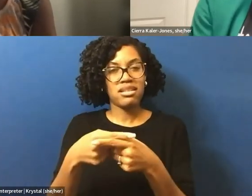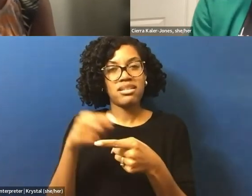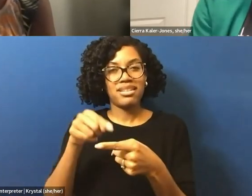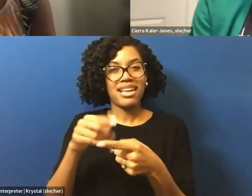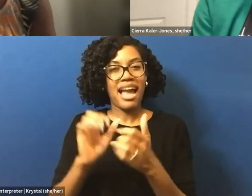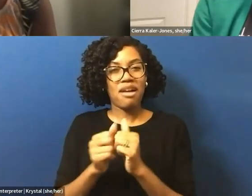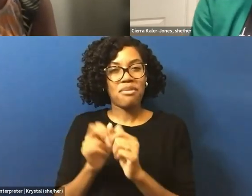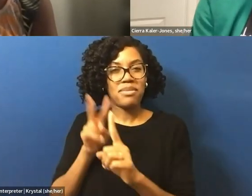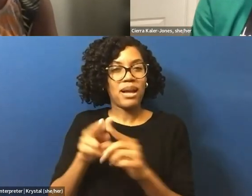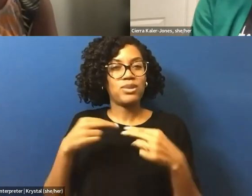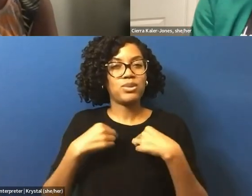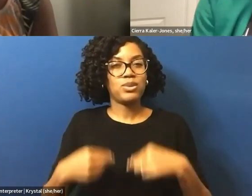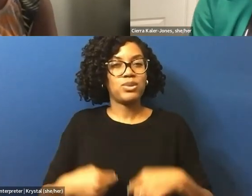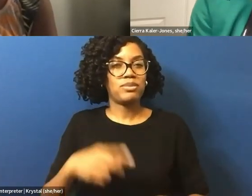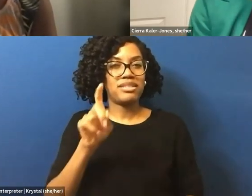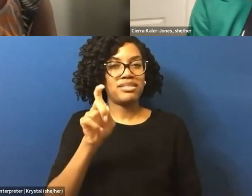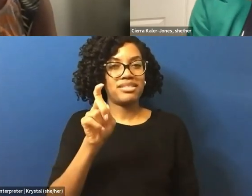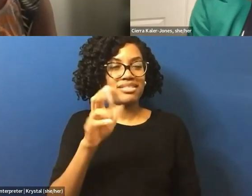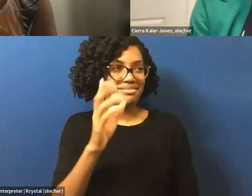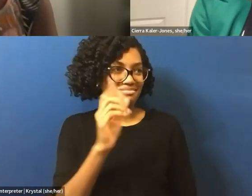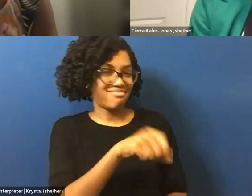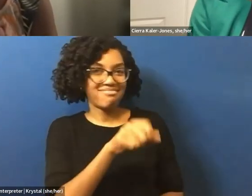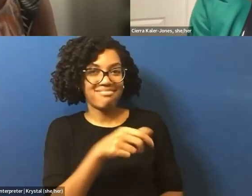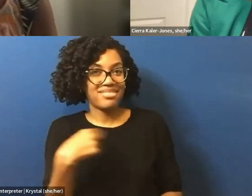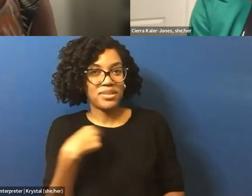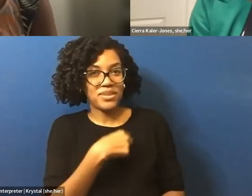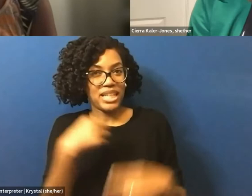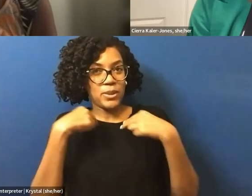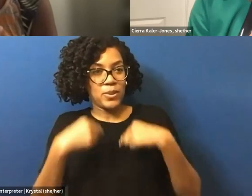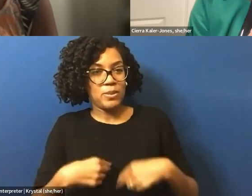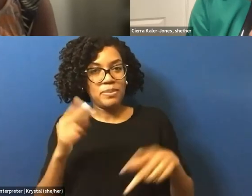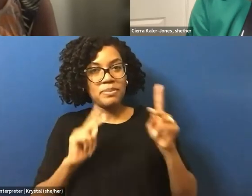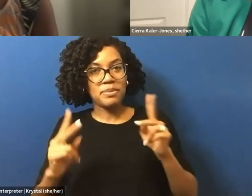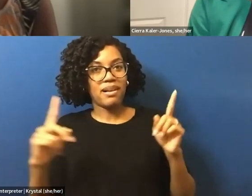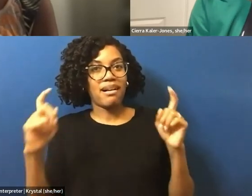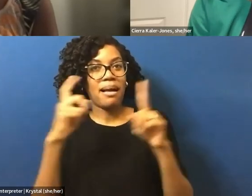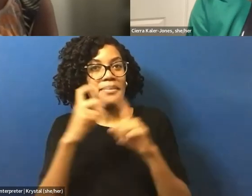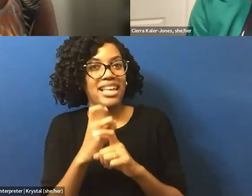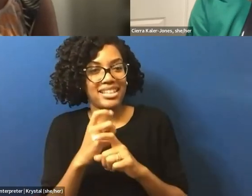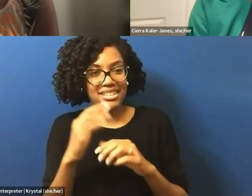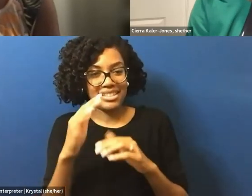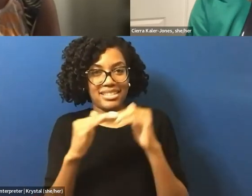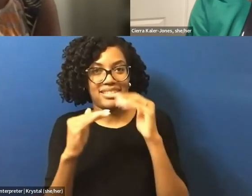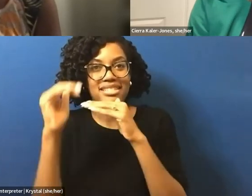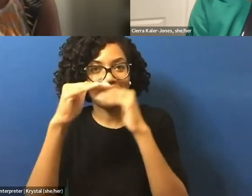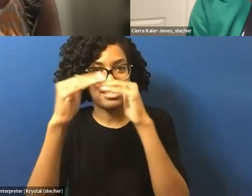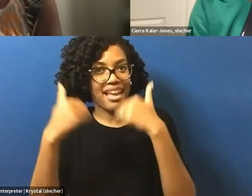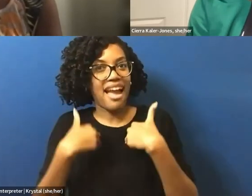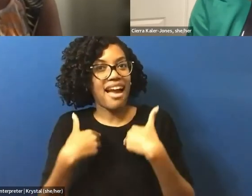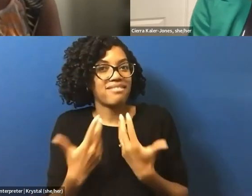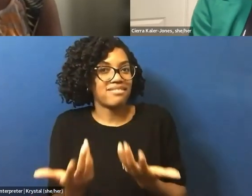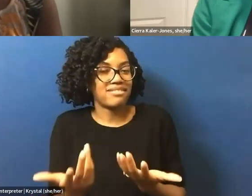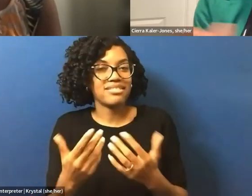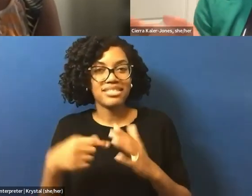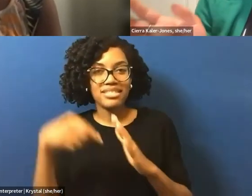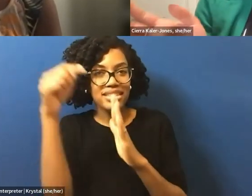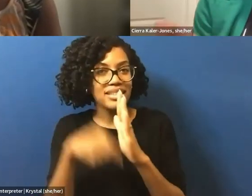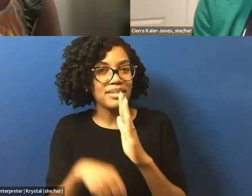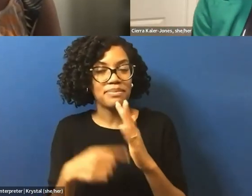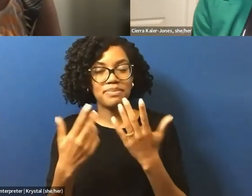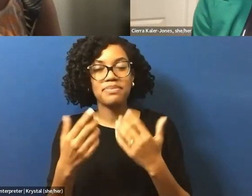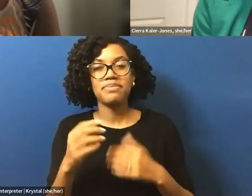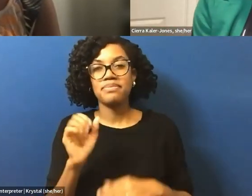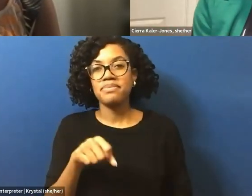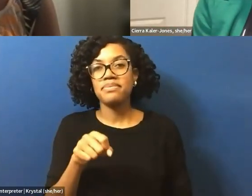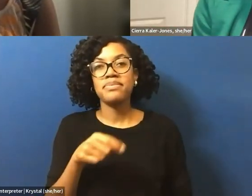Oh, I love that so much. The complexity of who we are as human beings. And one thing that you lift up in a lot of your work just is how